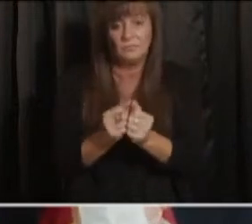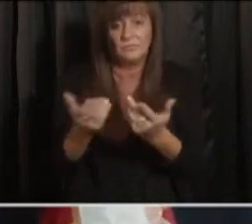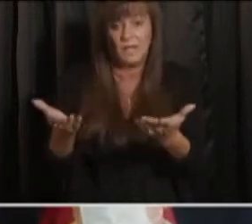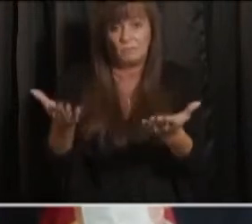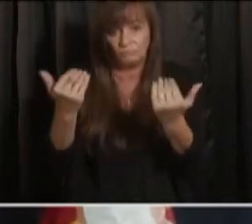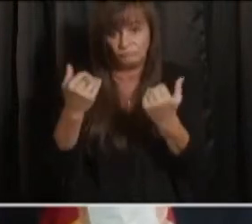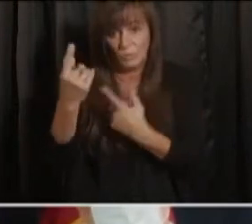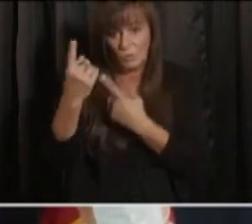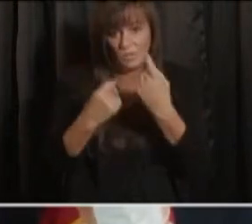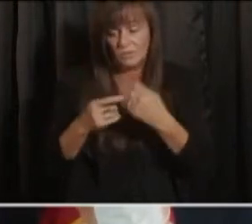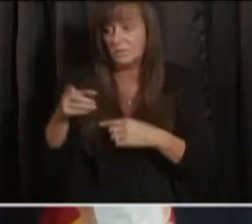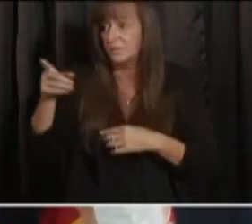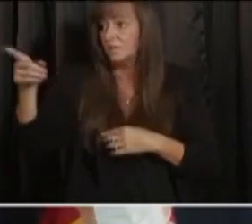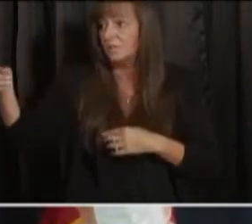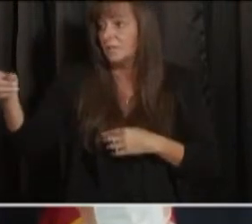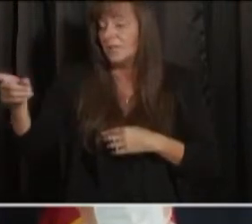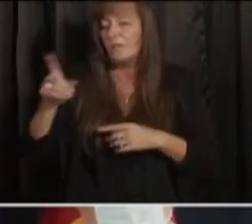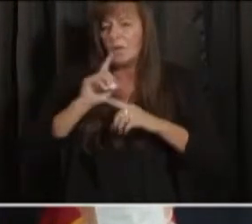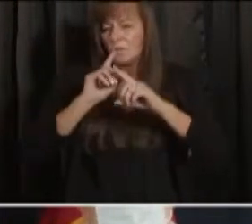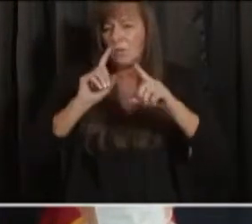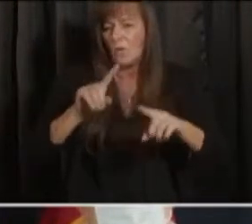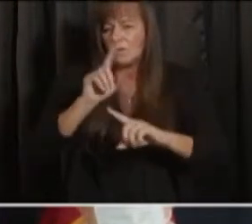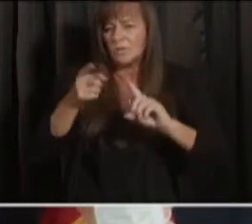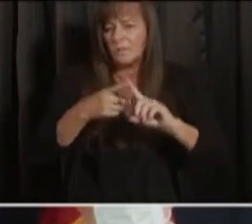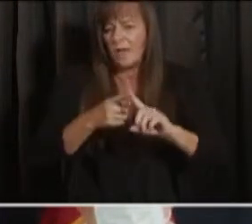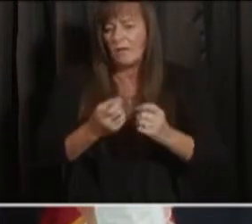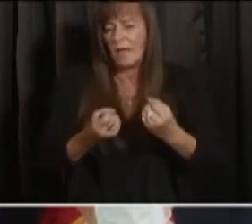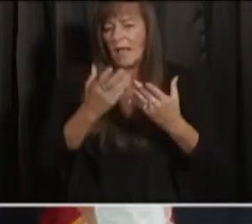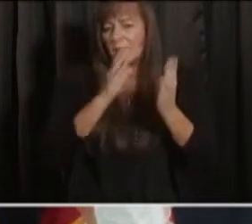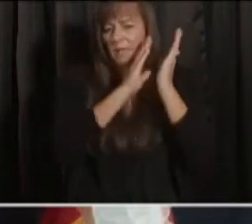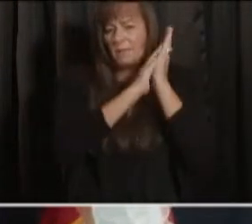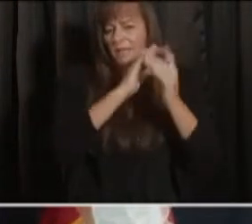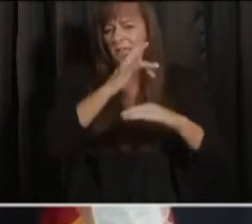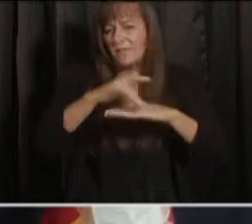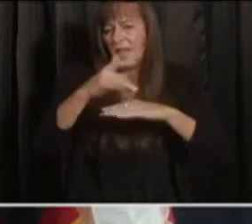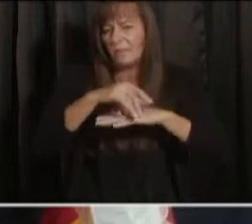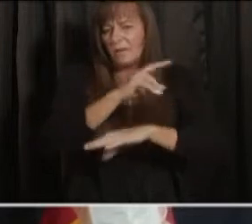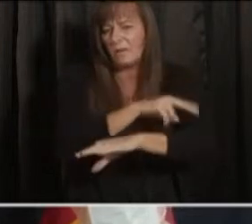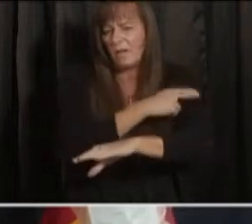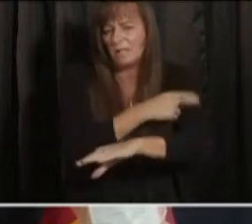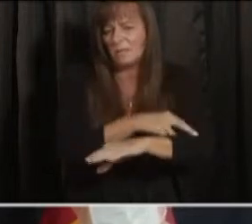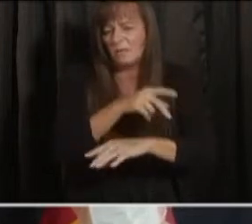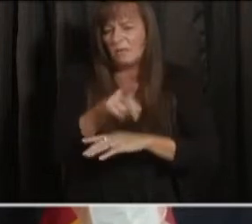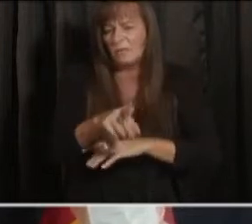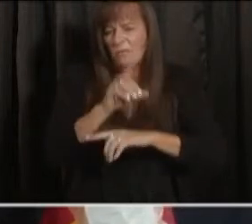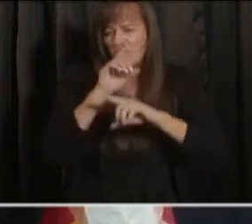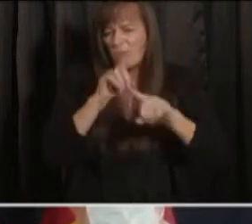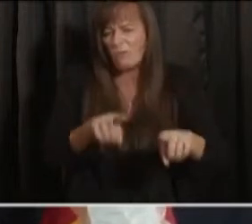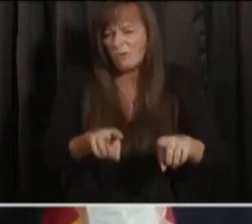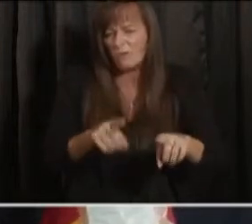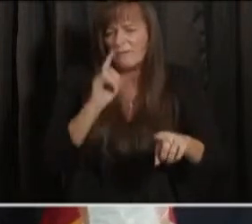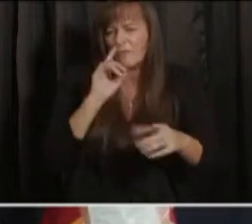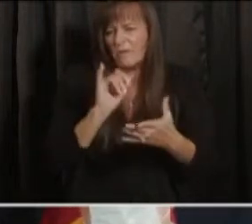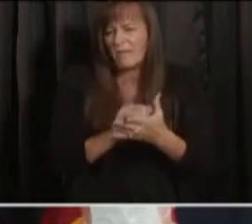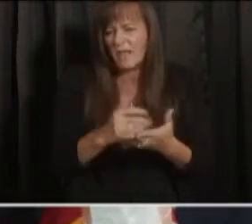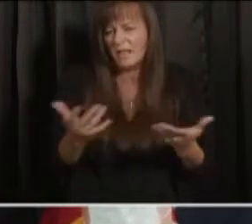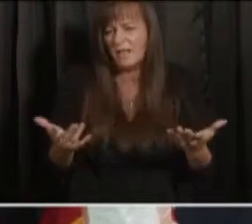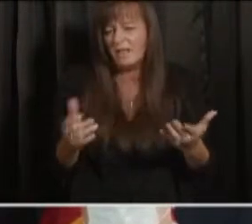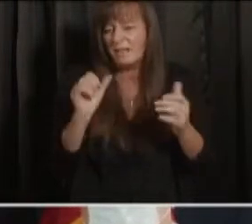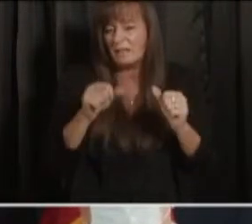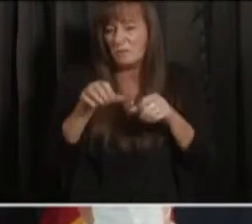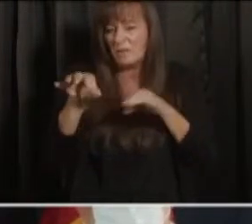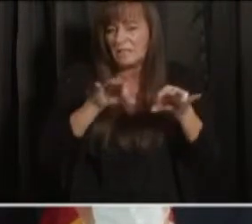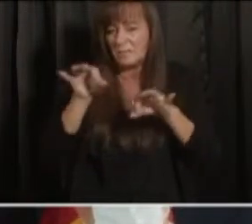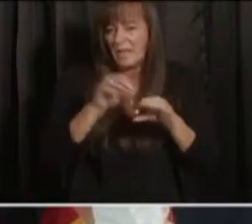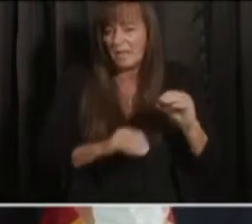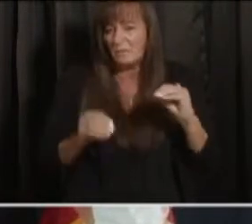That you laid out around hospital capacity, can you explain a little bit more like what level would trigger those different actions being taken? And